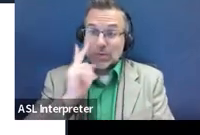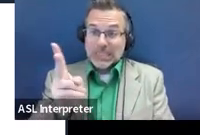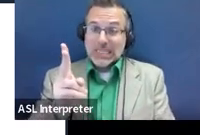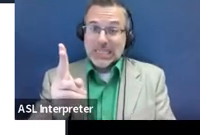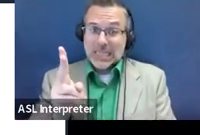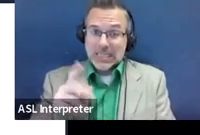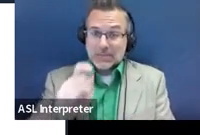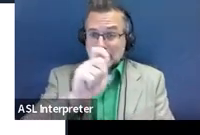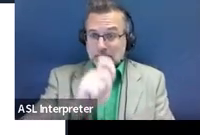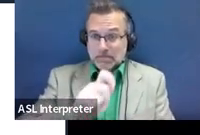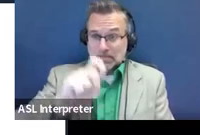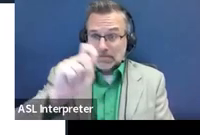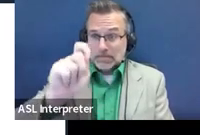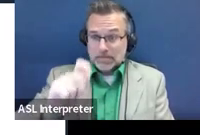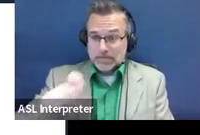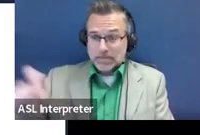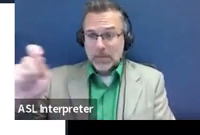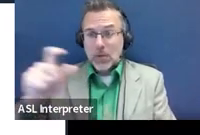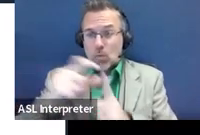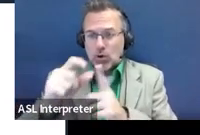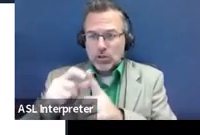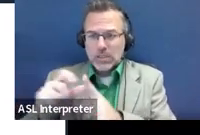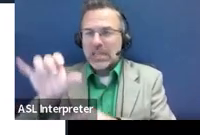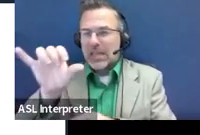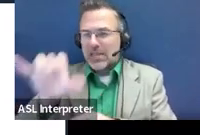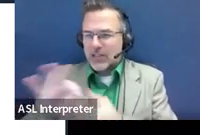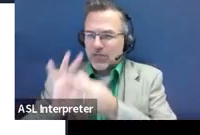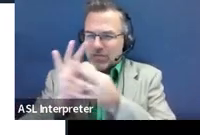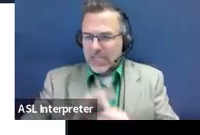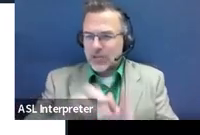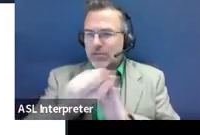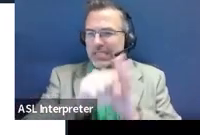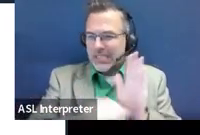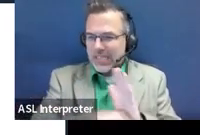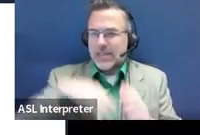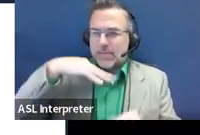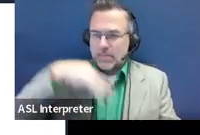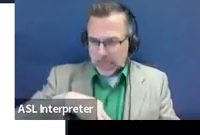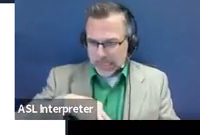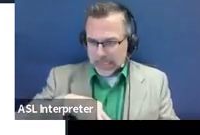Maine interjecting, this is how we want you to do it here.